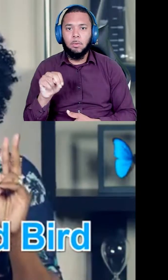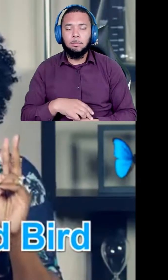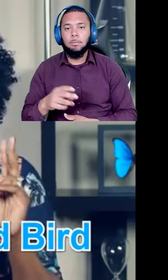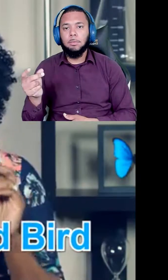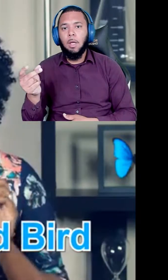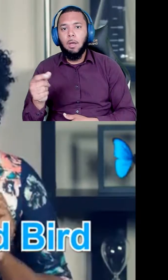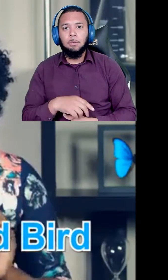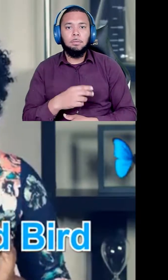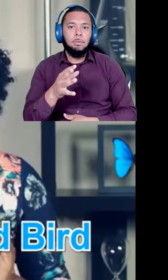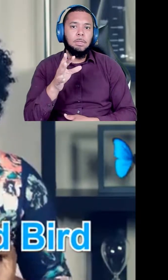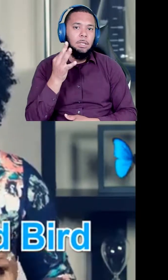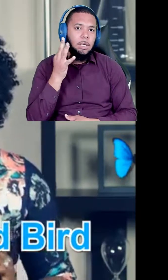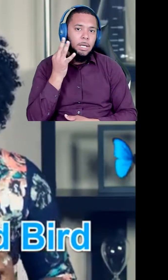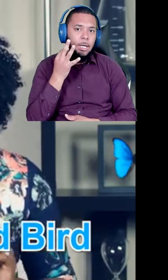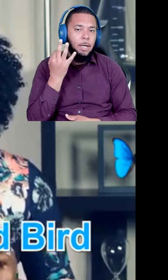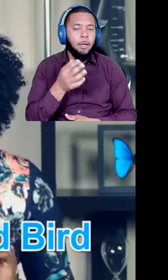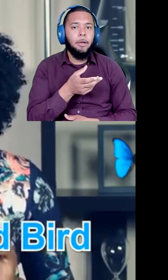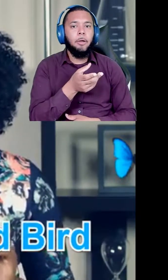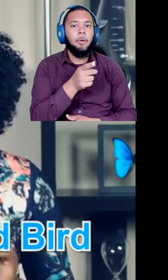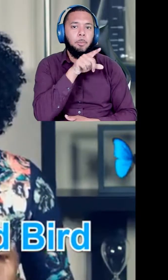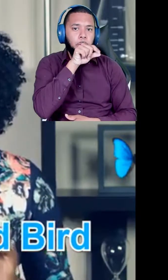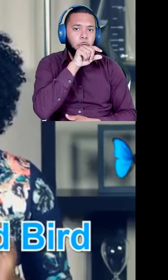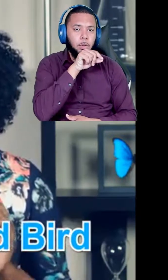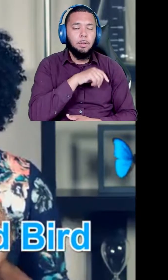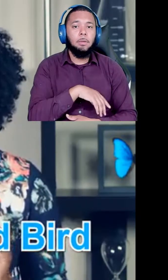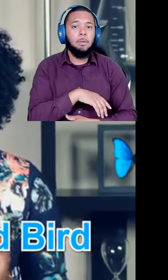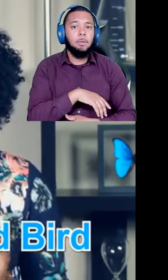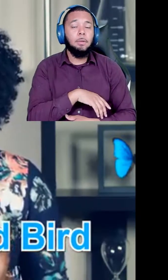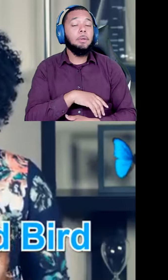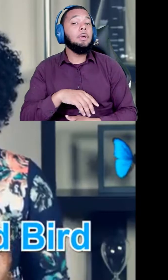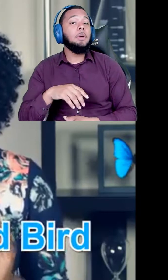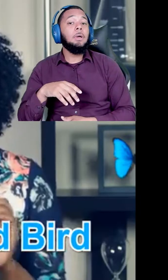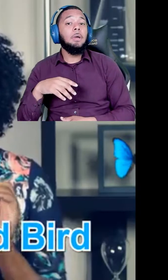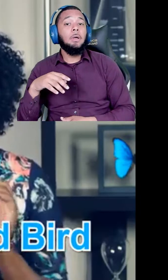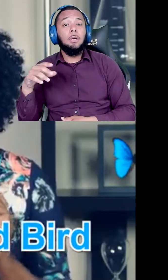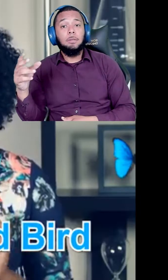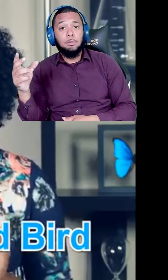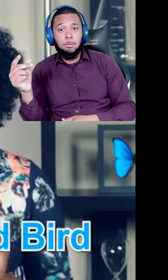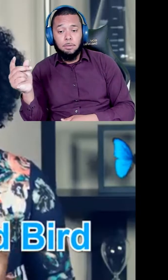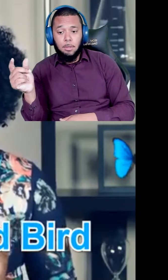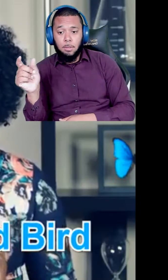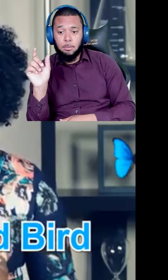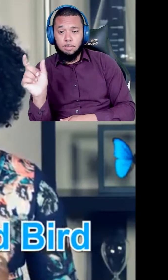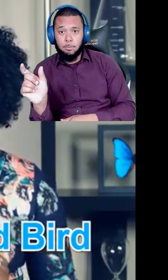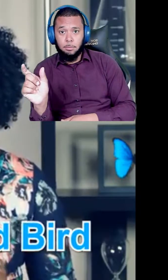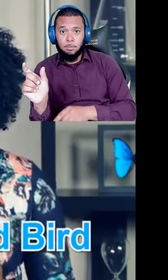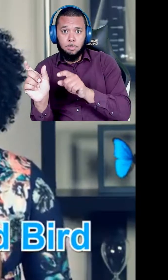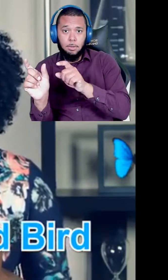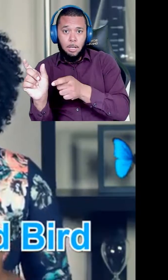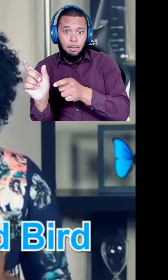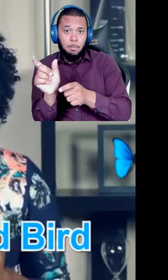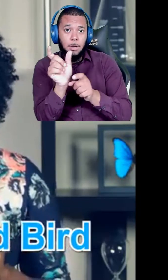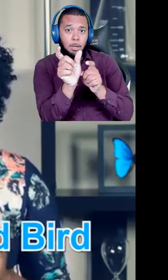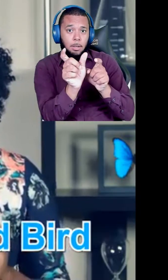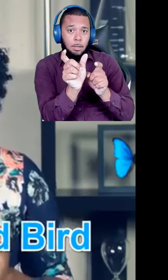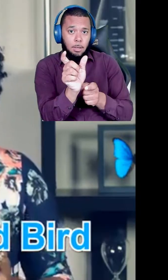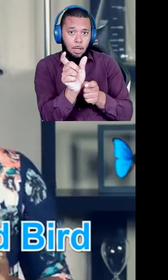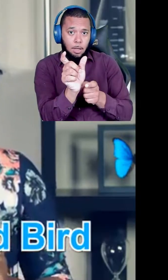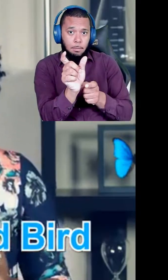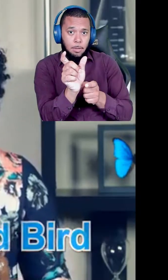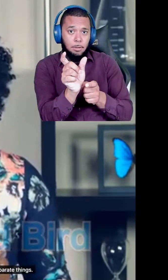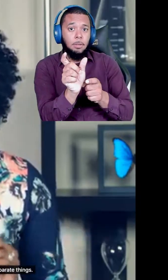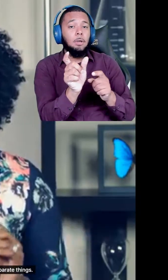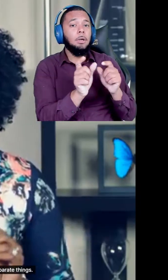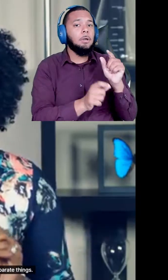cat, and bird. We're going to make sure that we put a comma between each of those things to let the reader